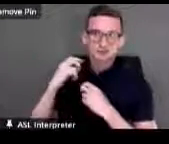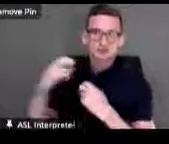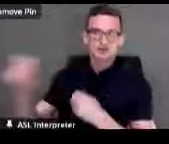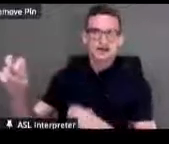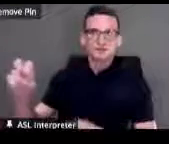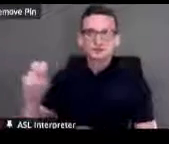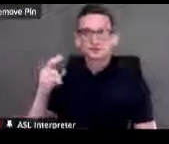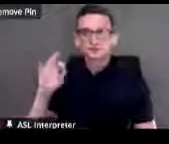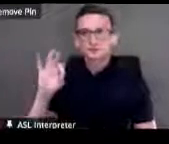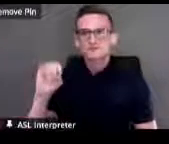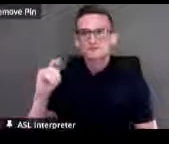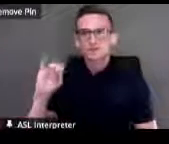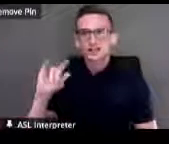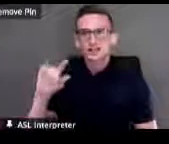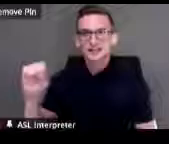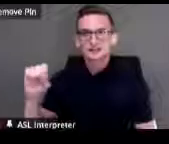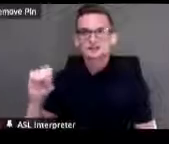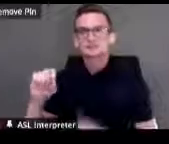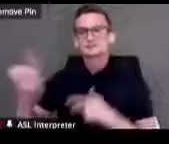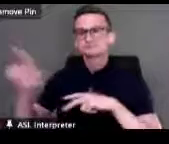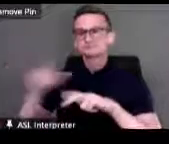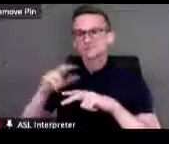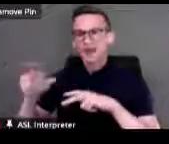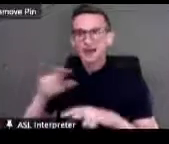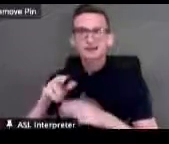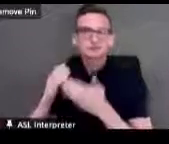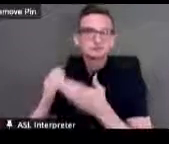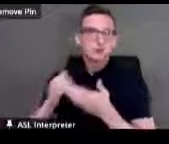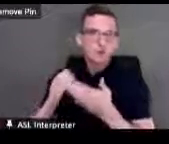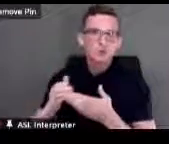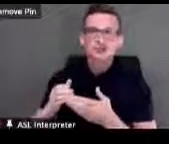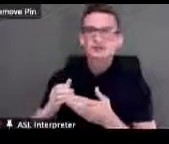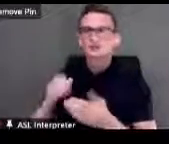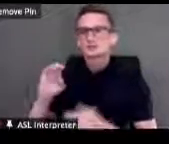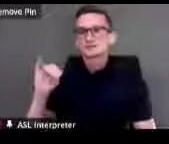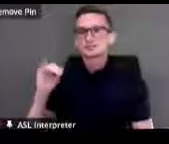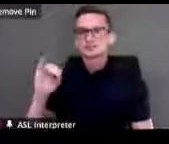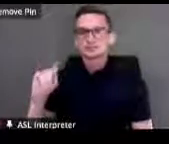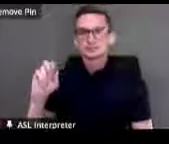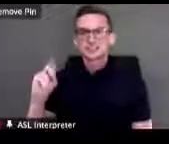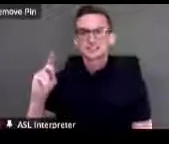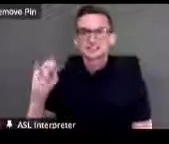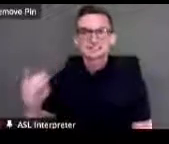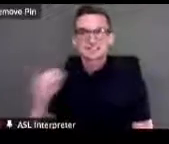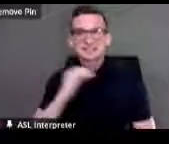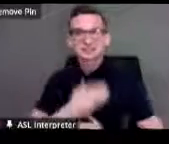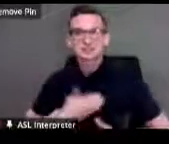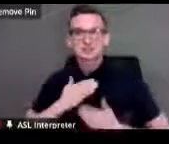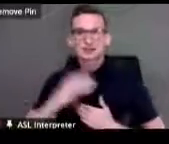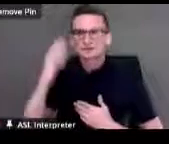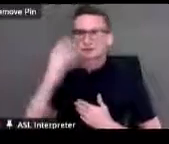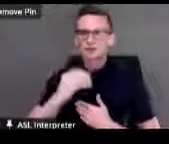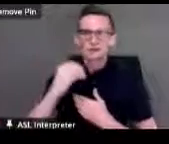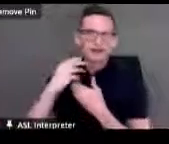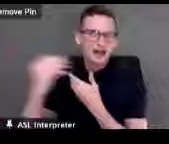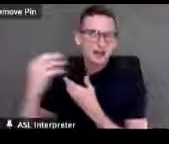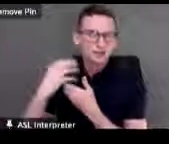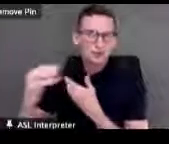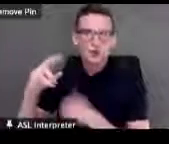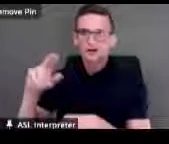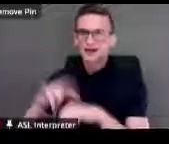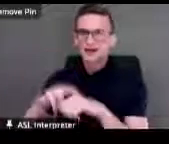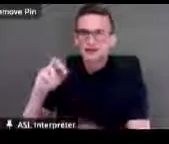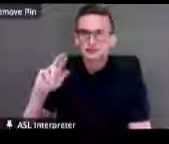We've spent a lot of time hiking, camping, boating, jet skiing, and enjoying the outdoors in the beautiful national parks and the lakes that are in